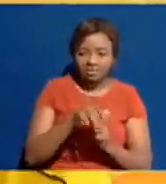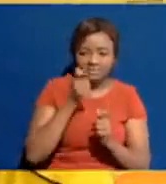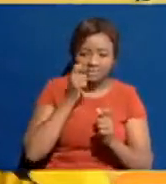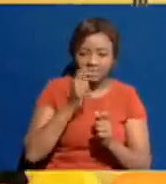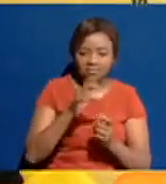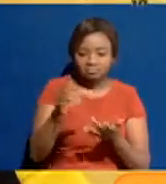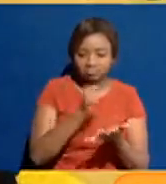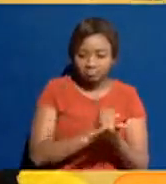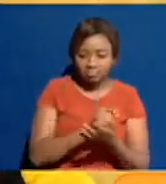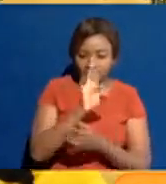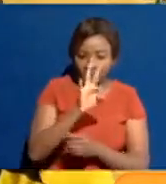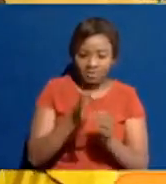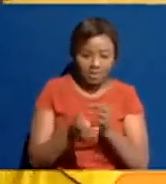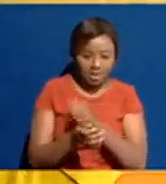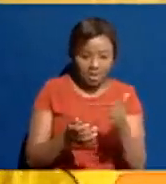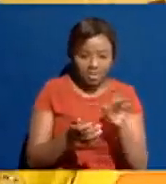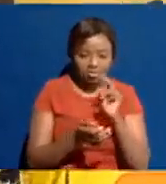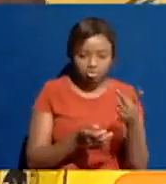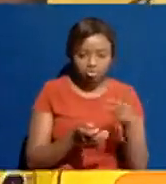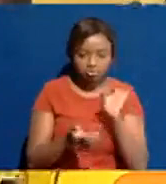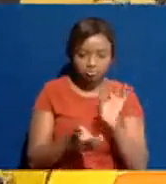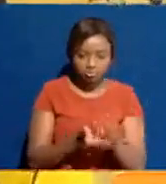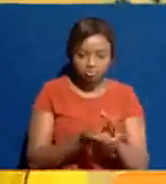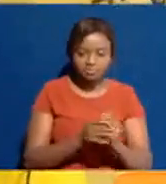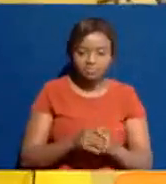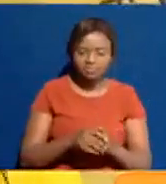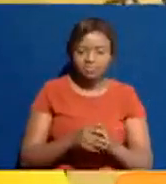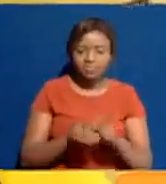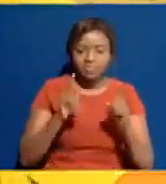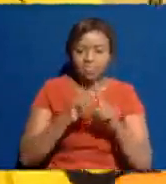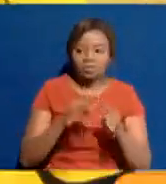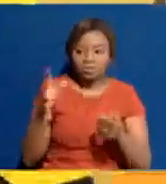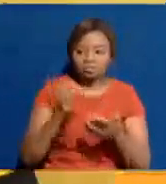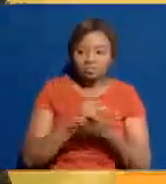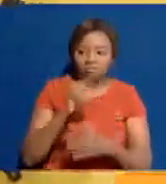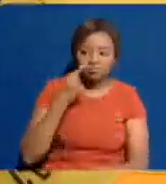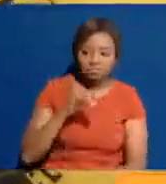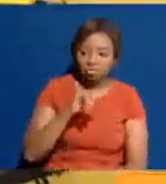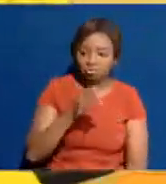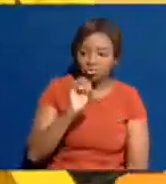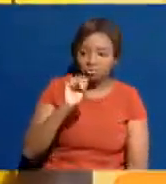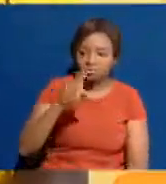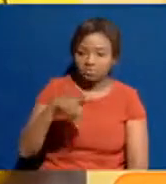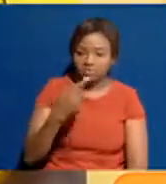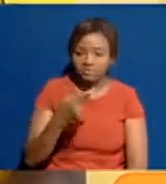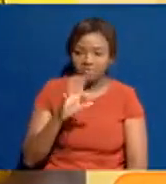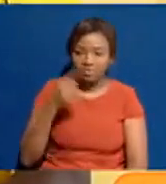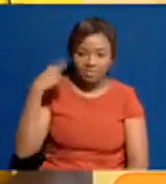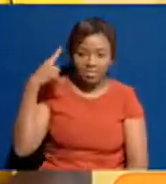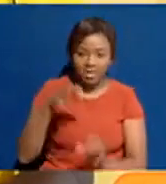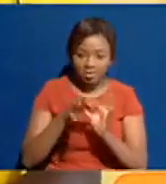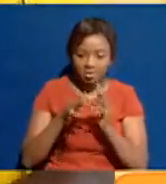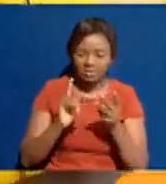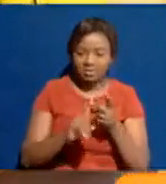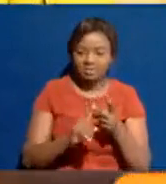2. After snapping up Michael Kibuage from Sofapaka, Tusker has also signed Joseph Odhiambo from Mathare United, as well as